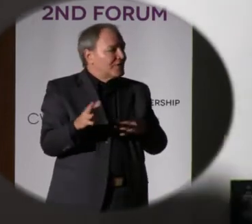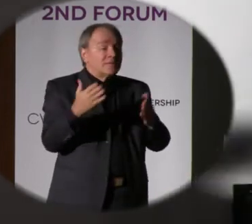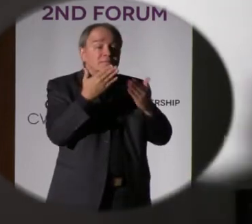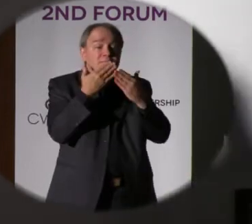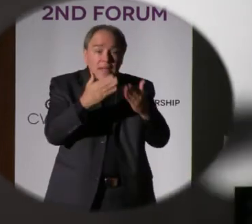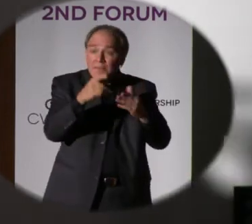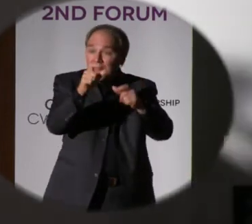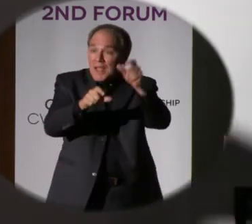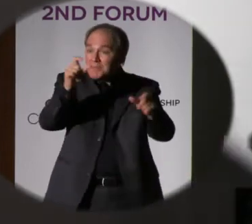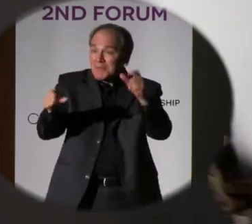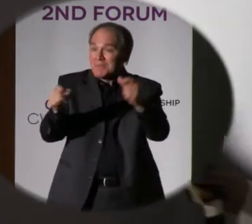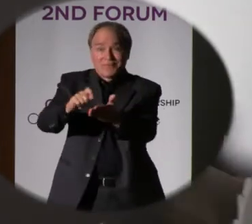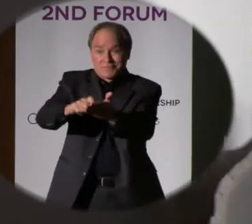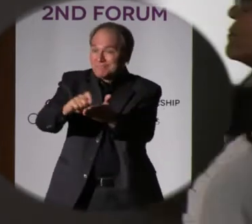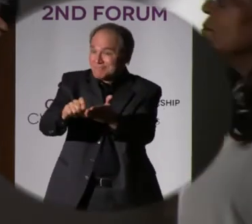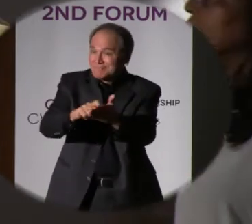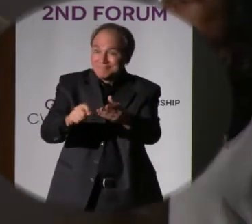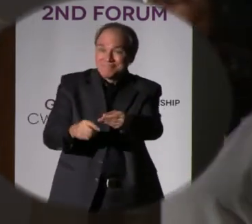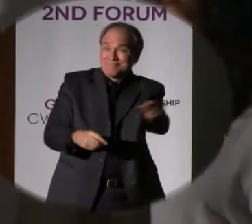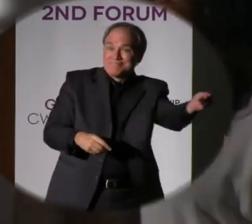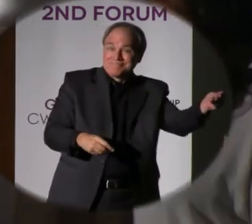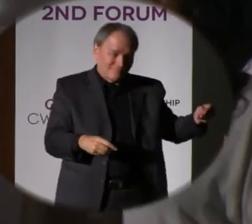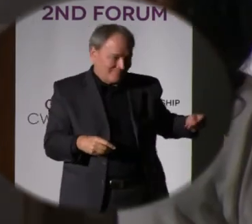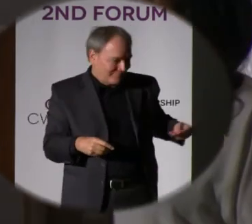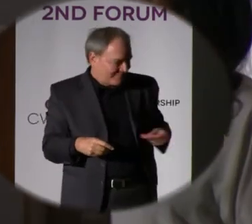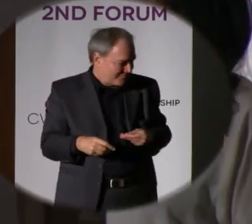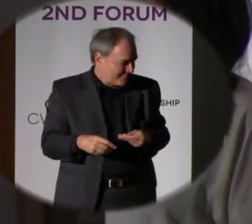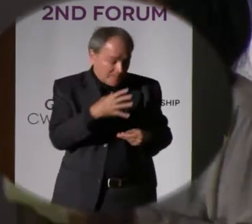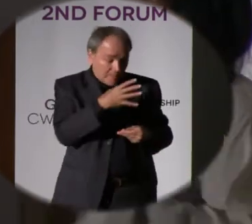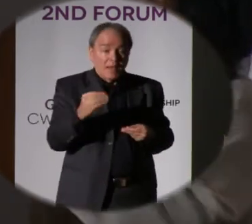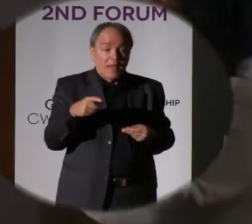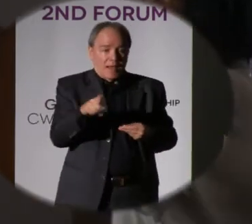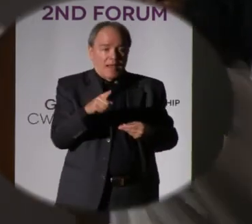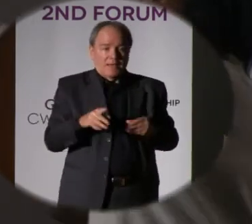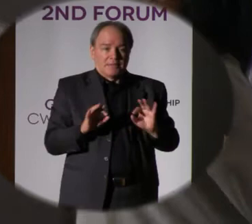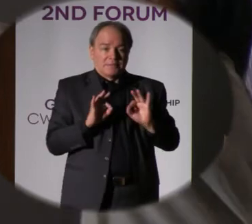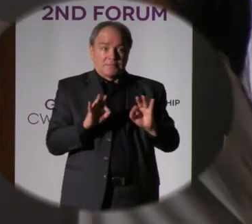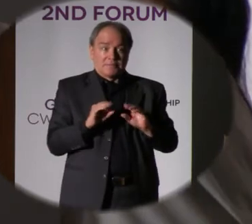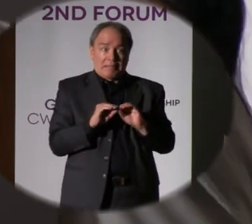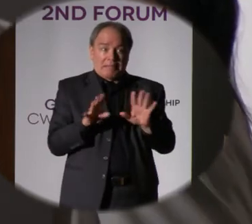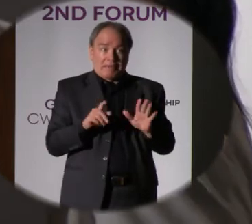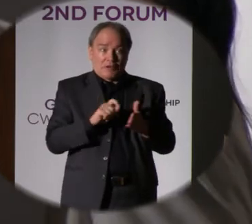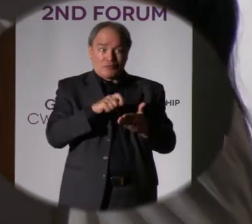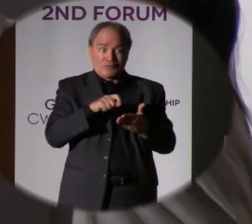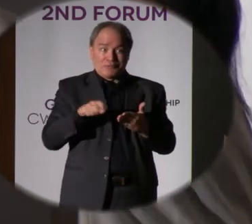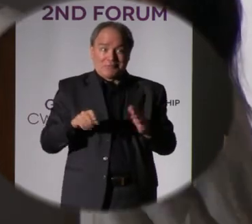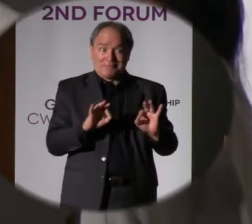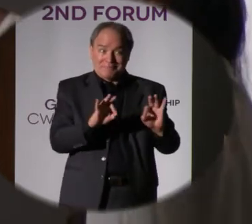both sending in questions and putting it in very neat handwriting so I can read it.